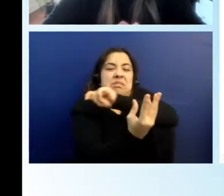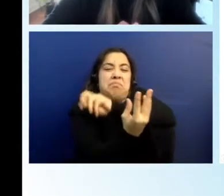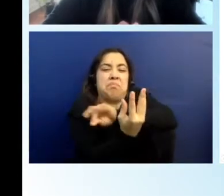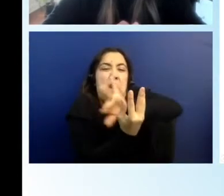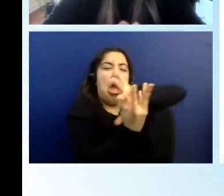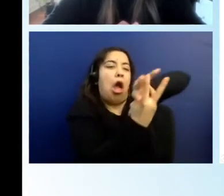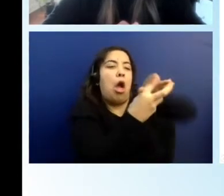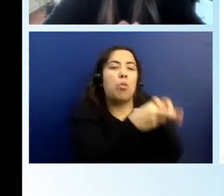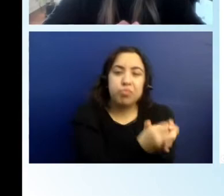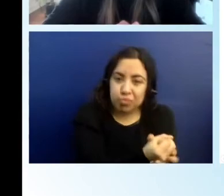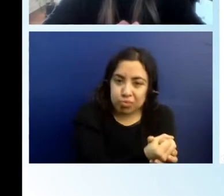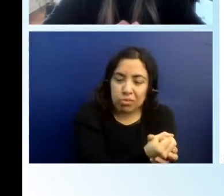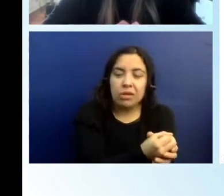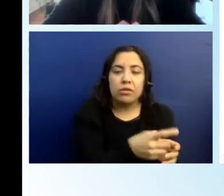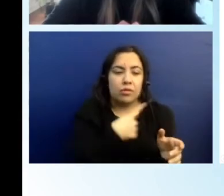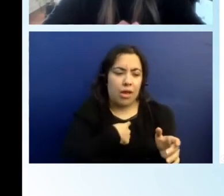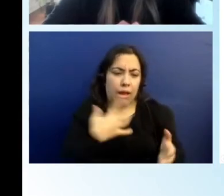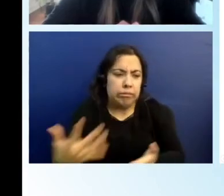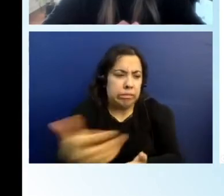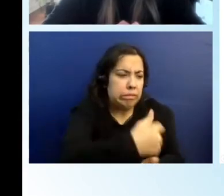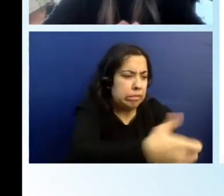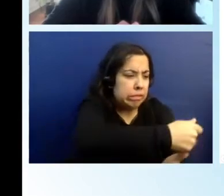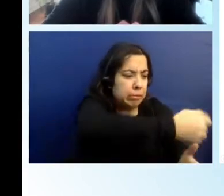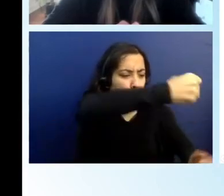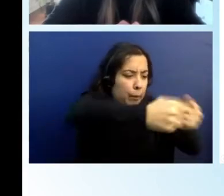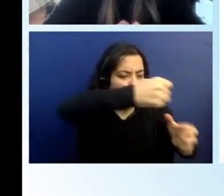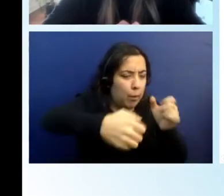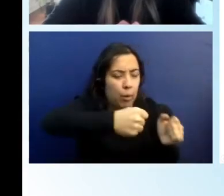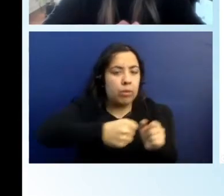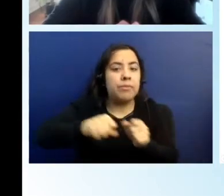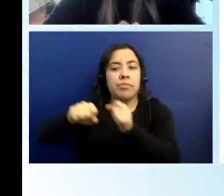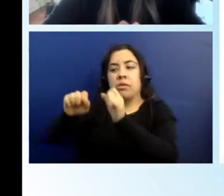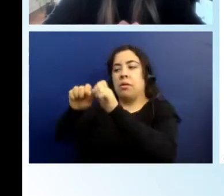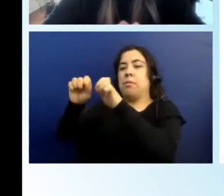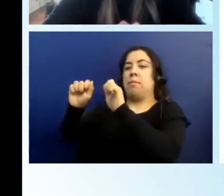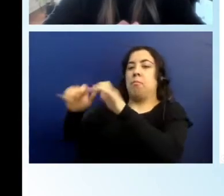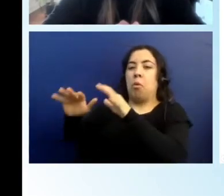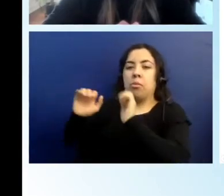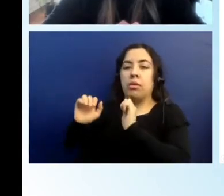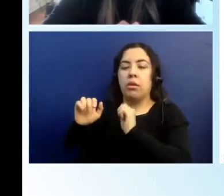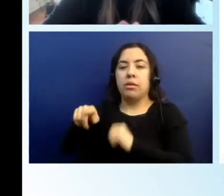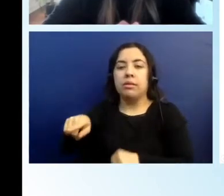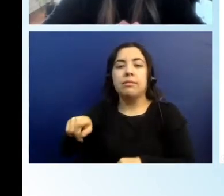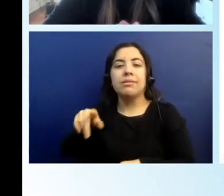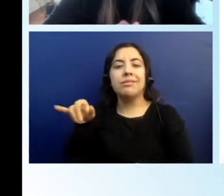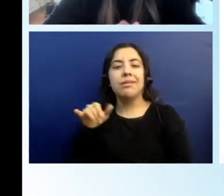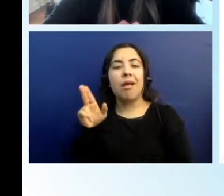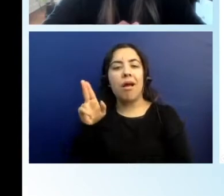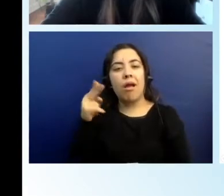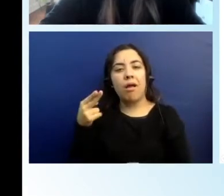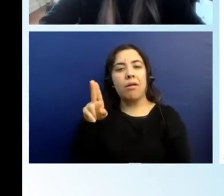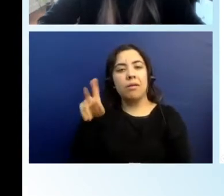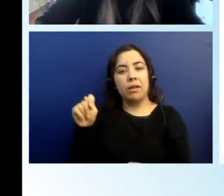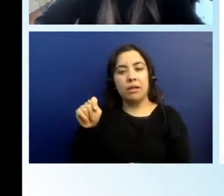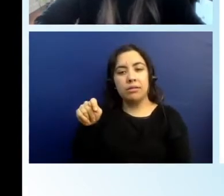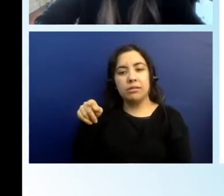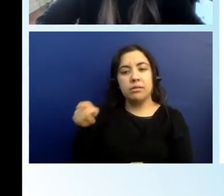you know, a traditional silhouette of ancestral placemaking that's meant to dissolve back into the earth.